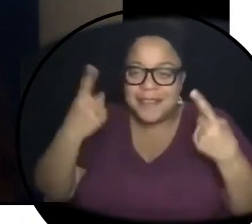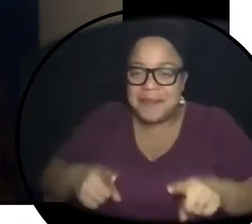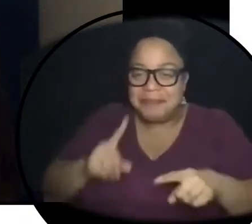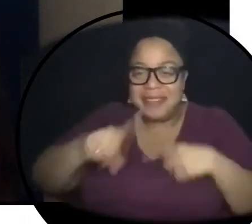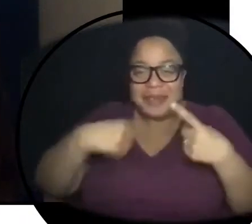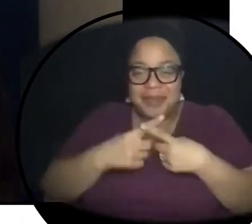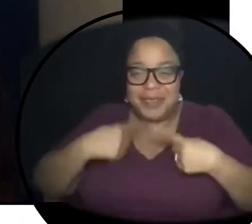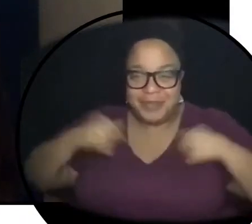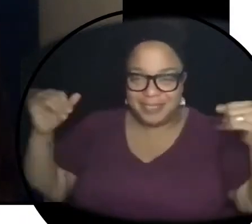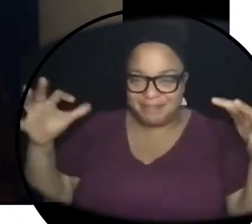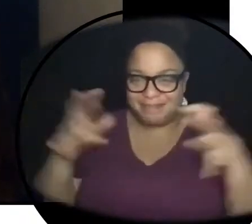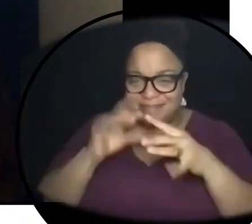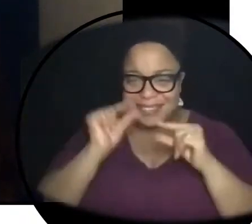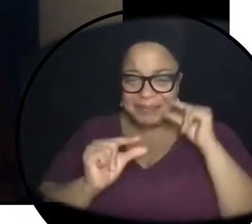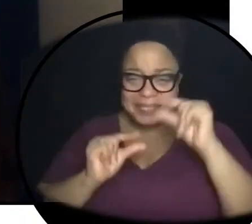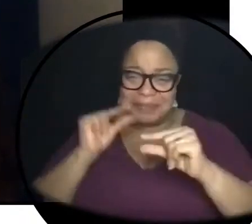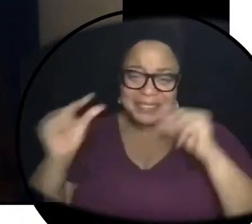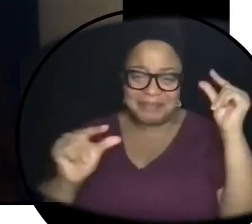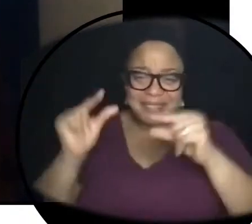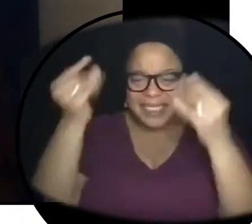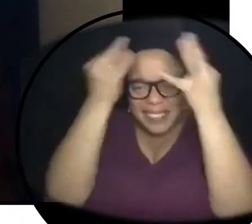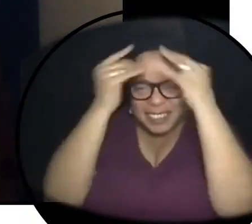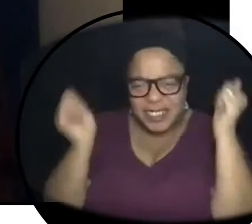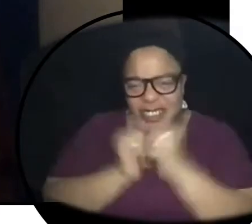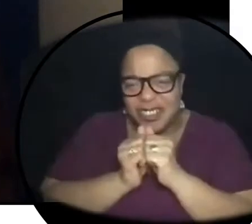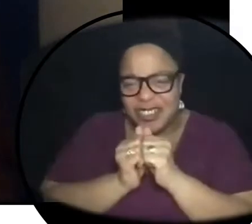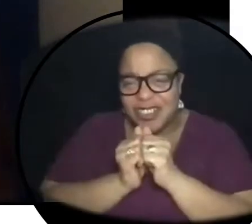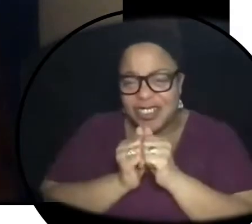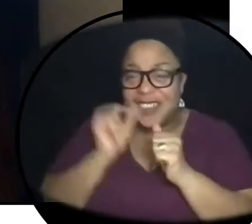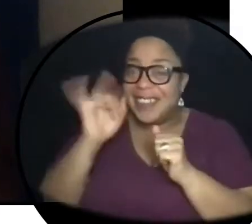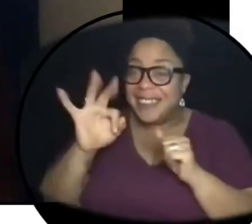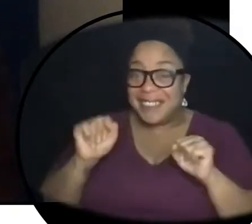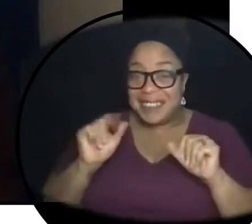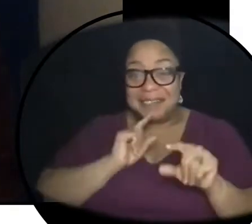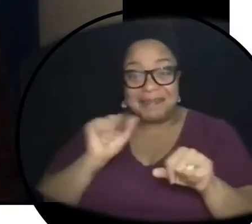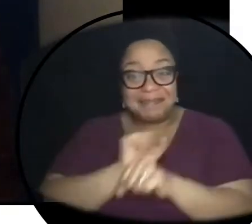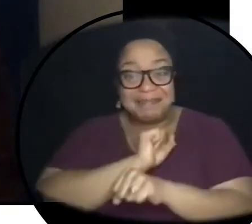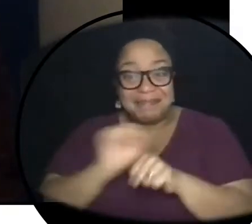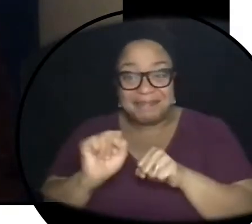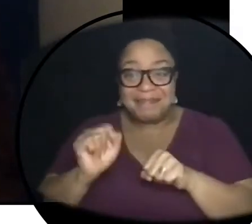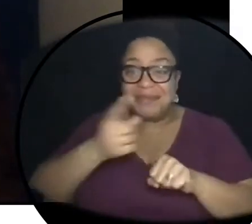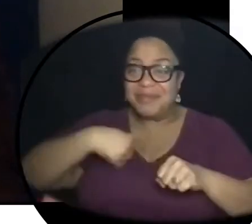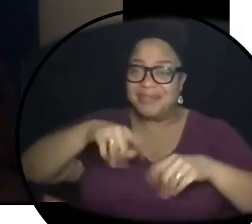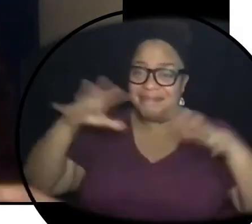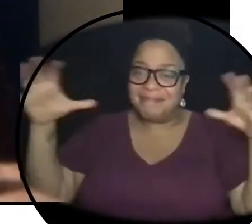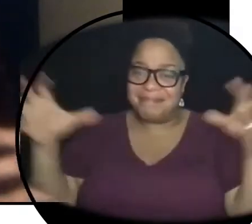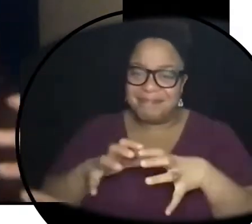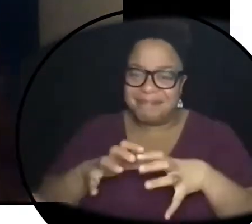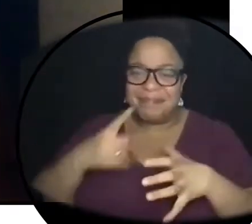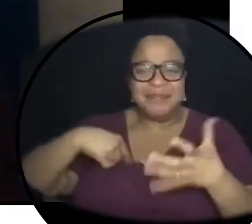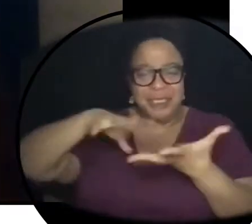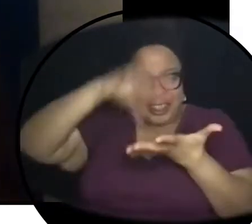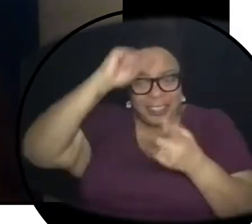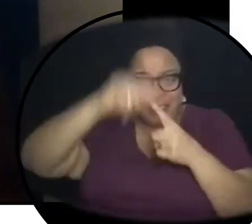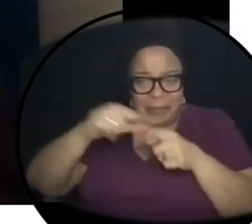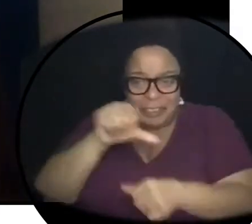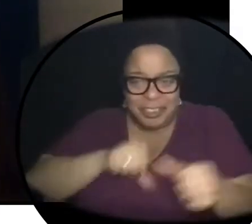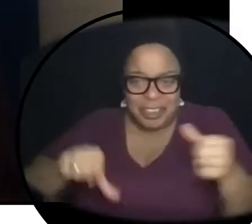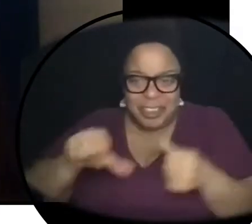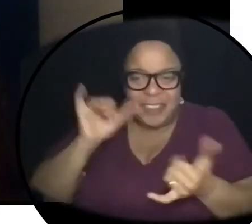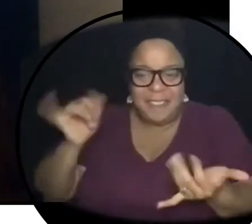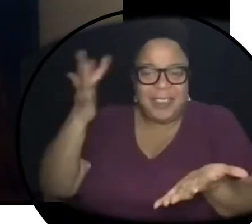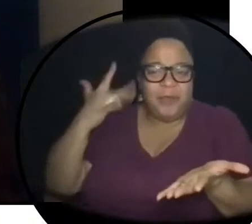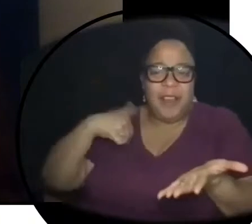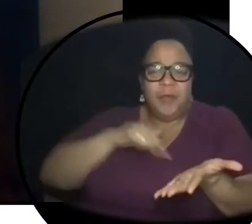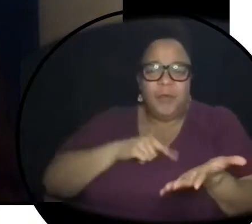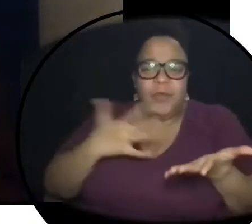we should have as educators is to not only abolish that idea, but invite